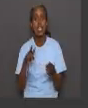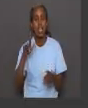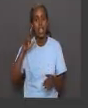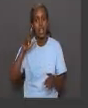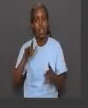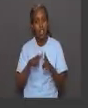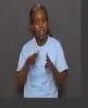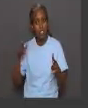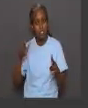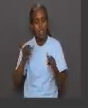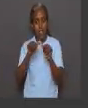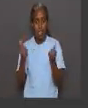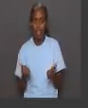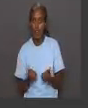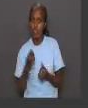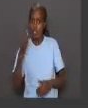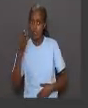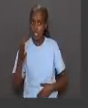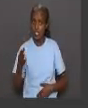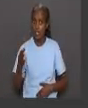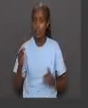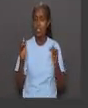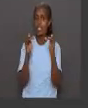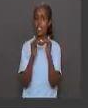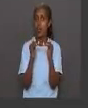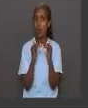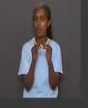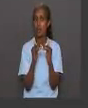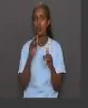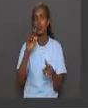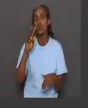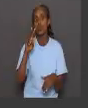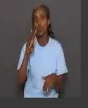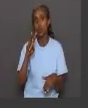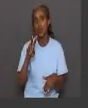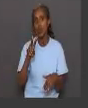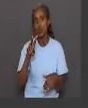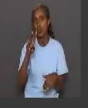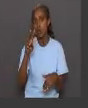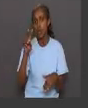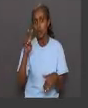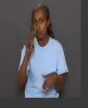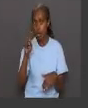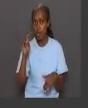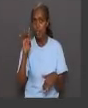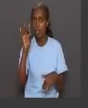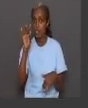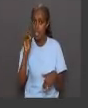the lateral area of the frustum is equal to